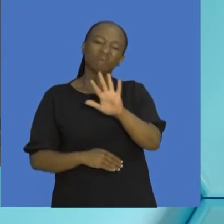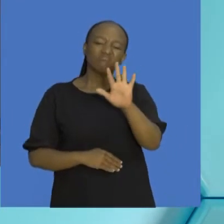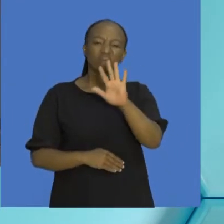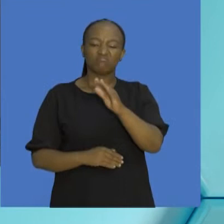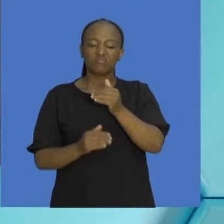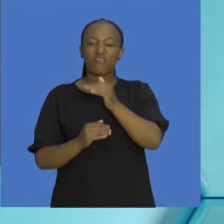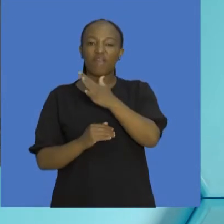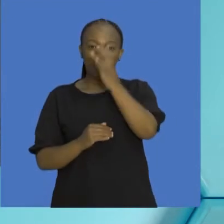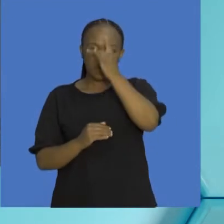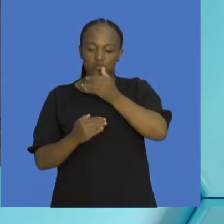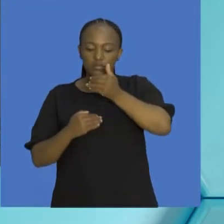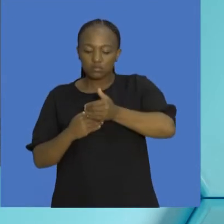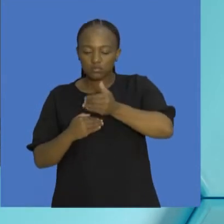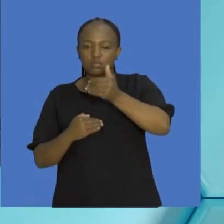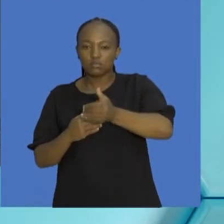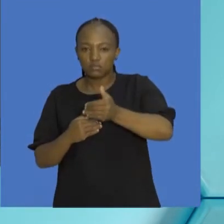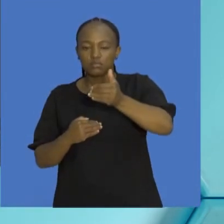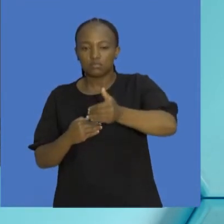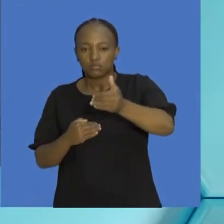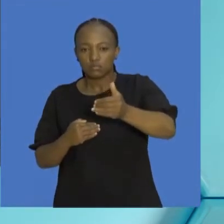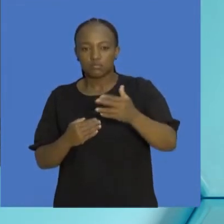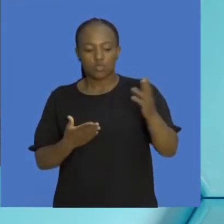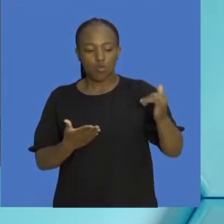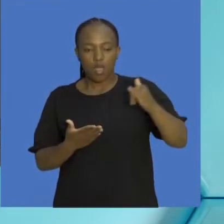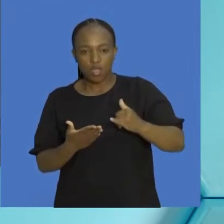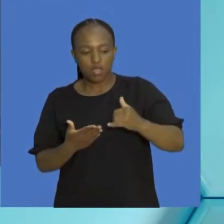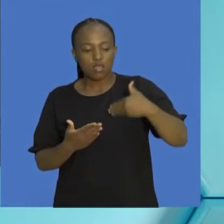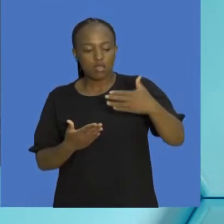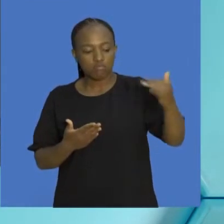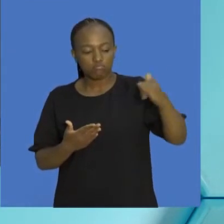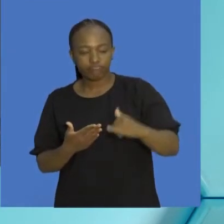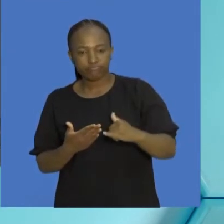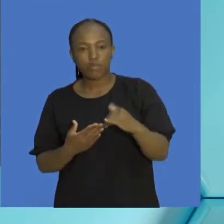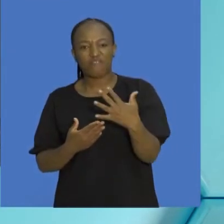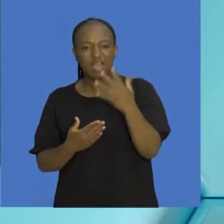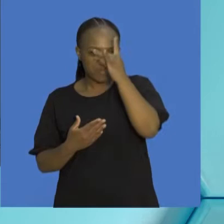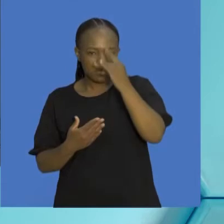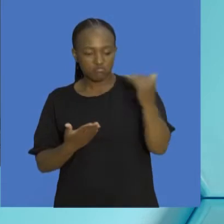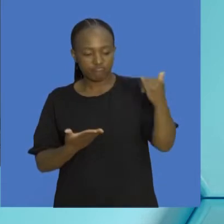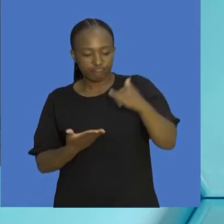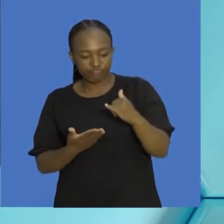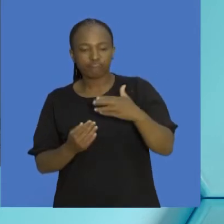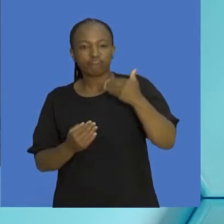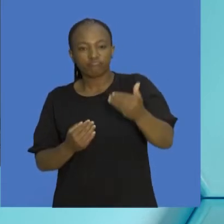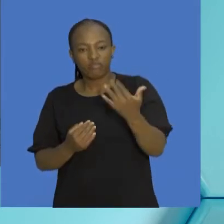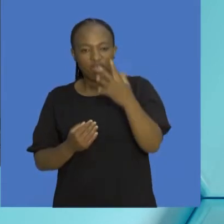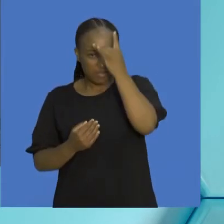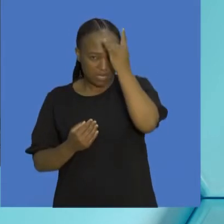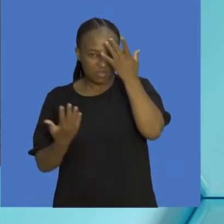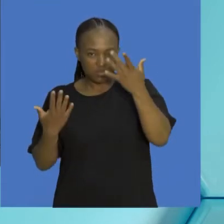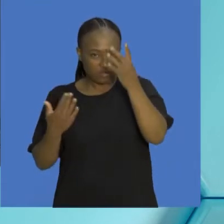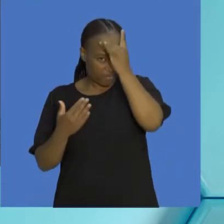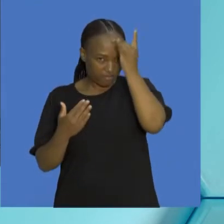minutes. What does it mean? If an aircraft fall in that interval, the